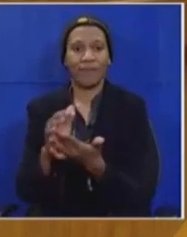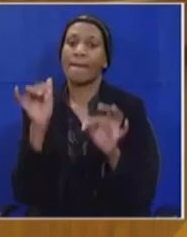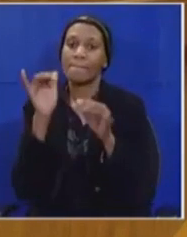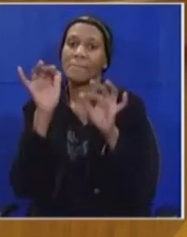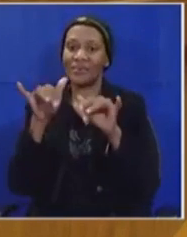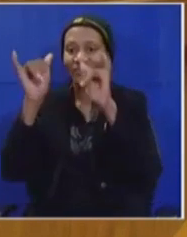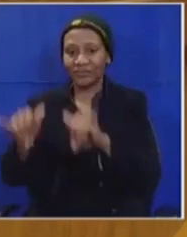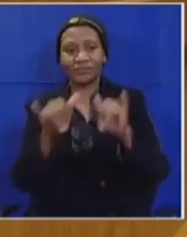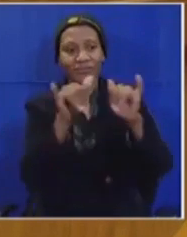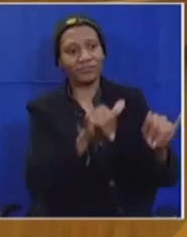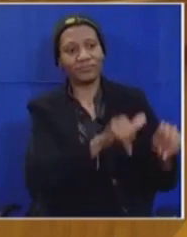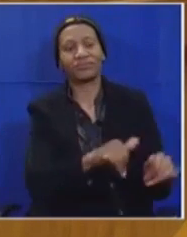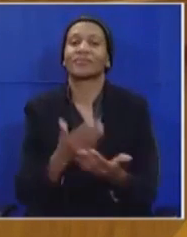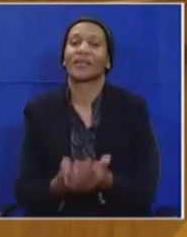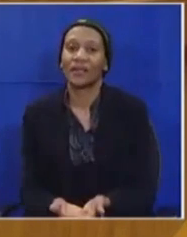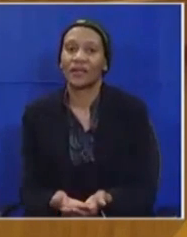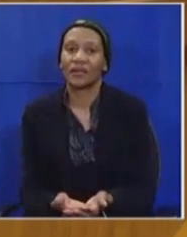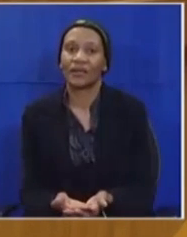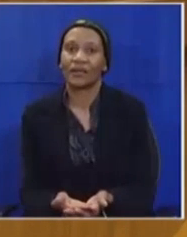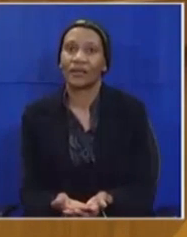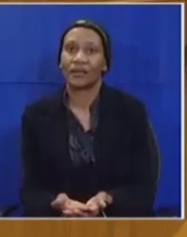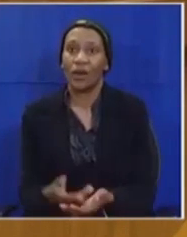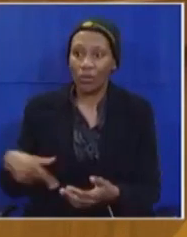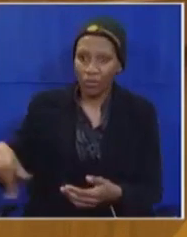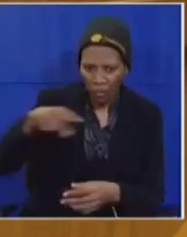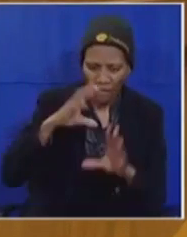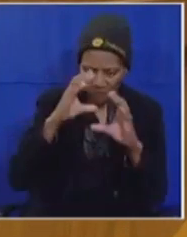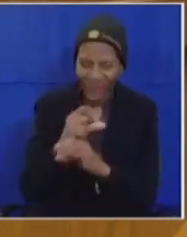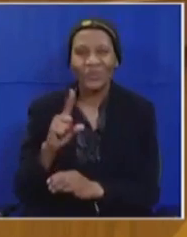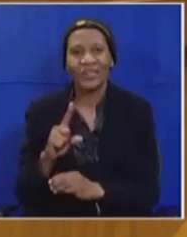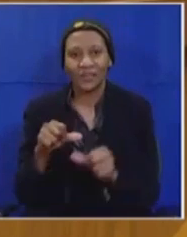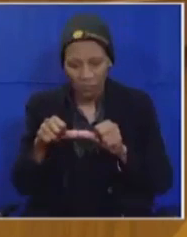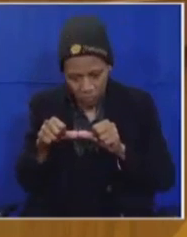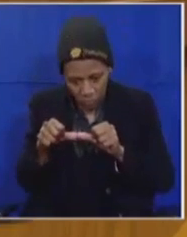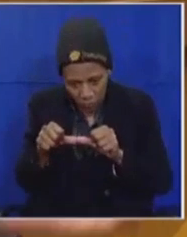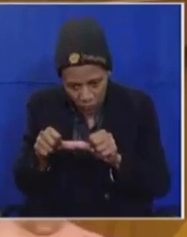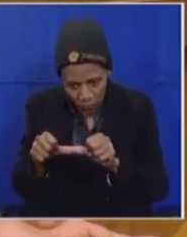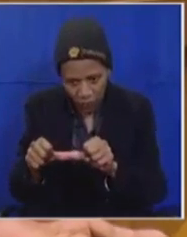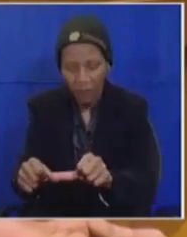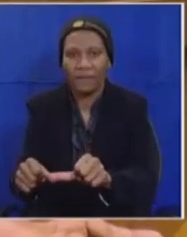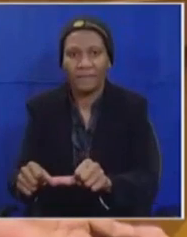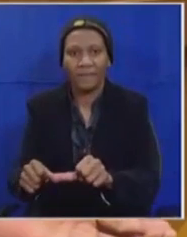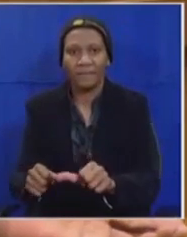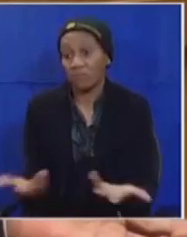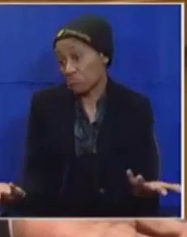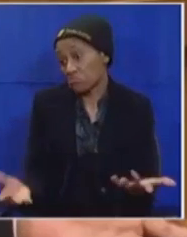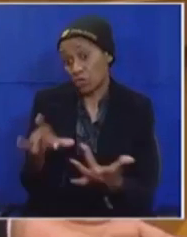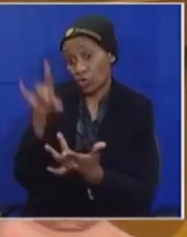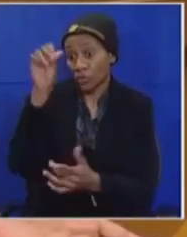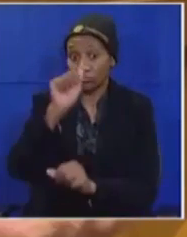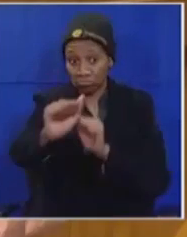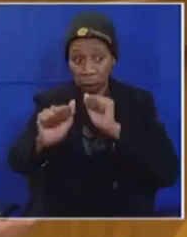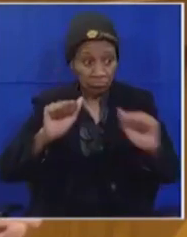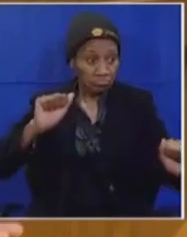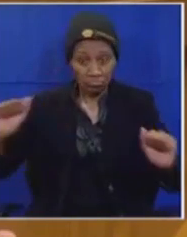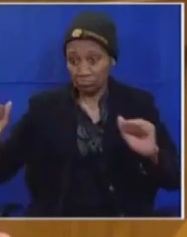live. And the important thing that we should all focus on is stability. Now, you can make your choice.